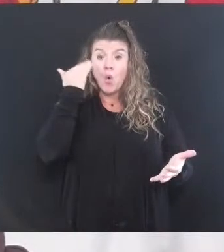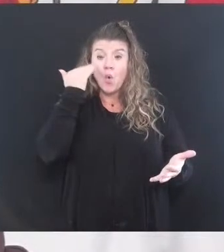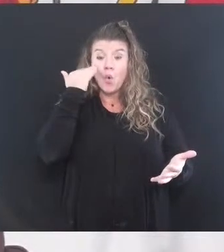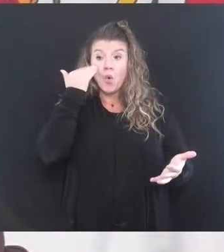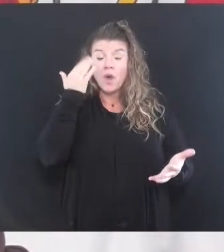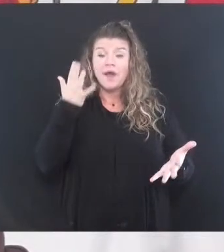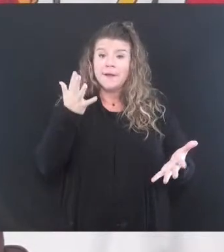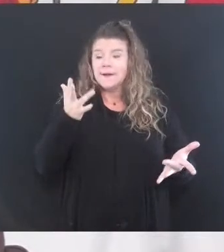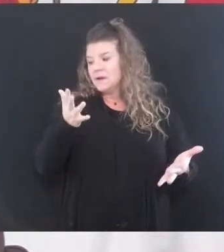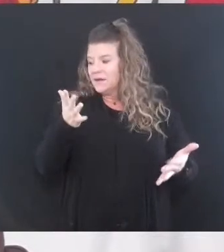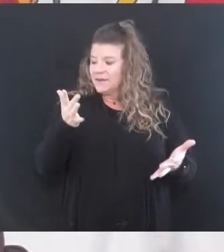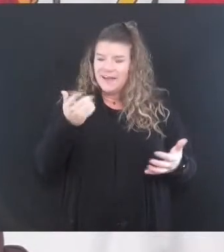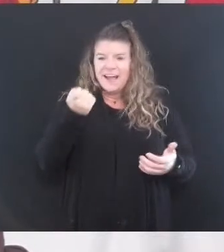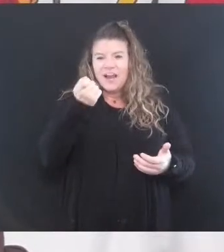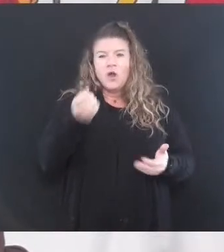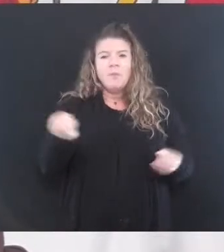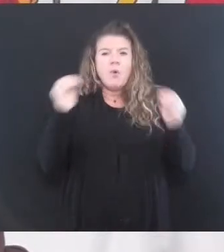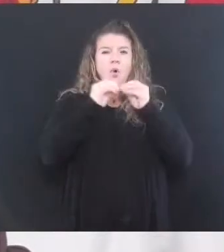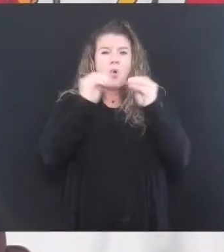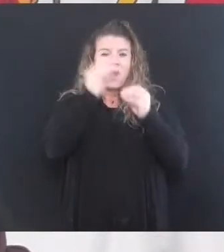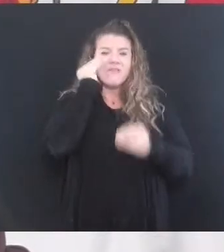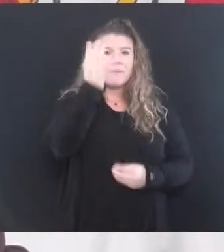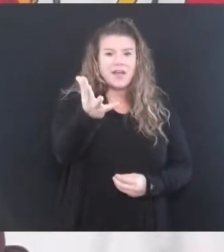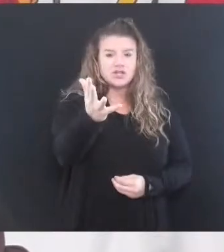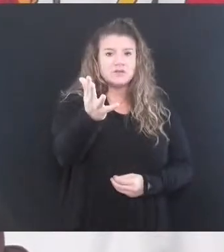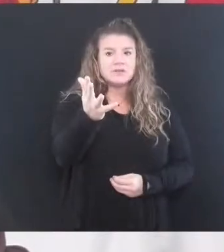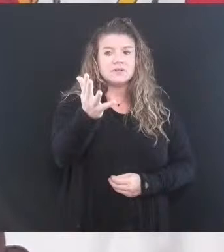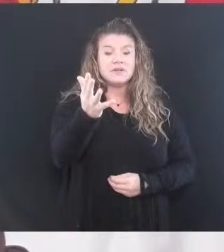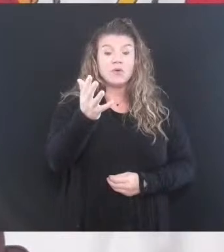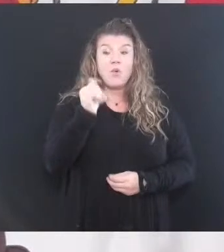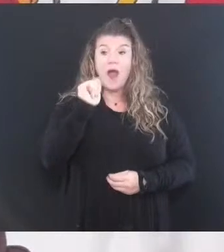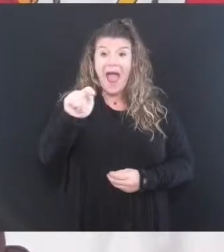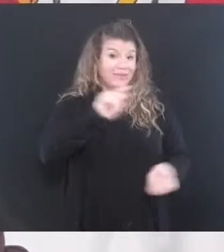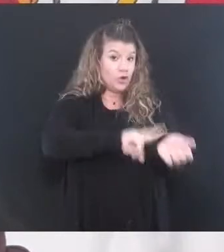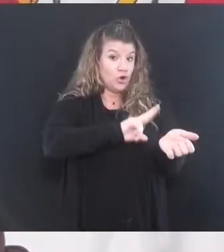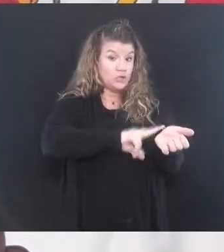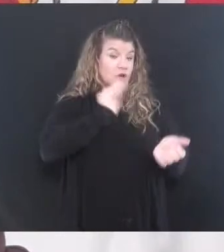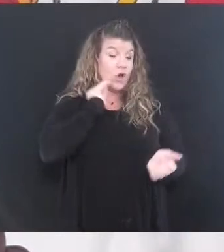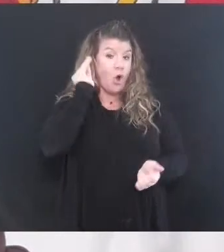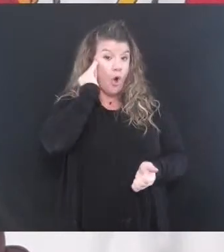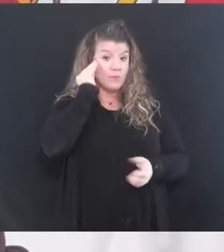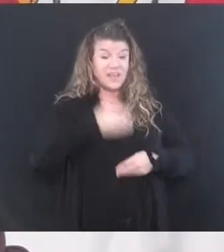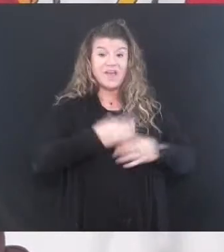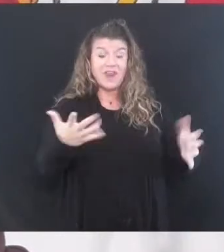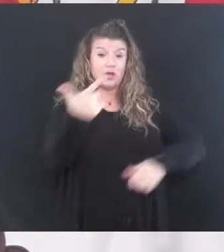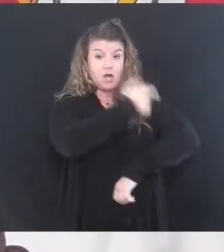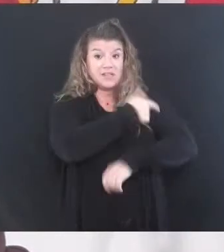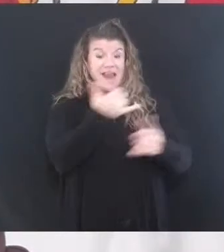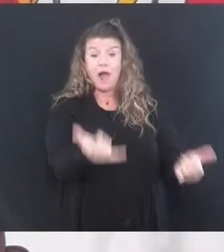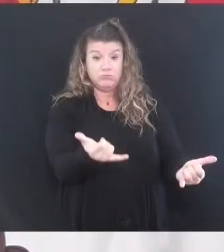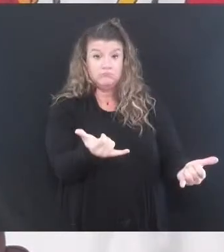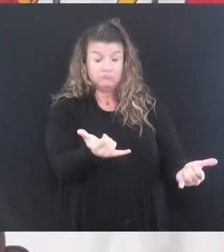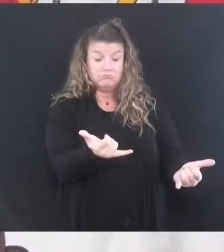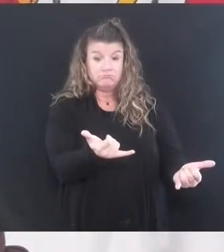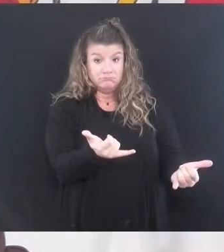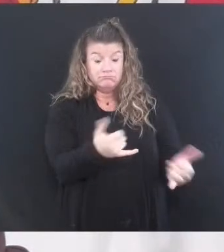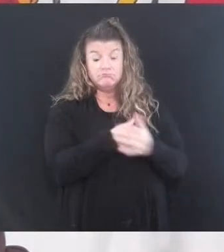just another little more update. We're at the nursing homes giving out shots right now.